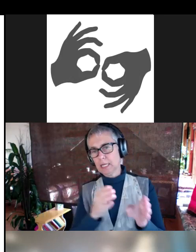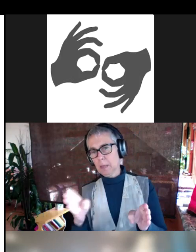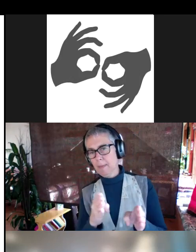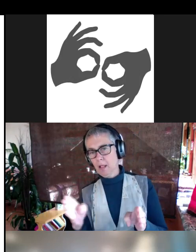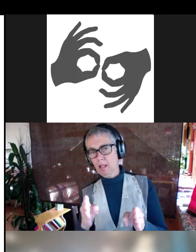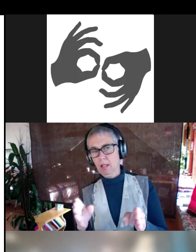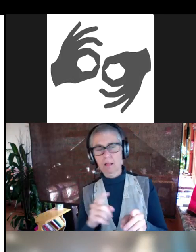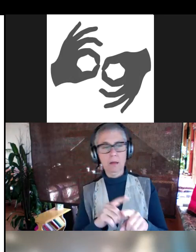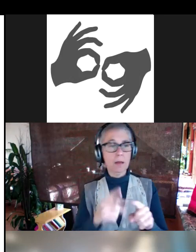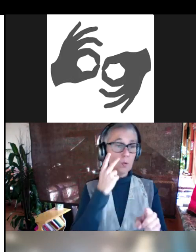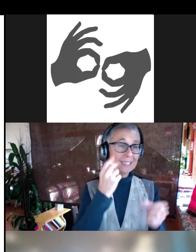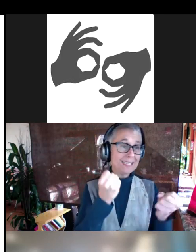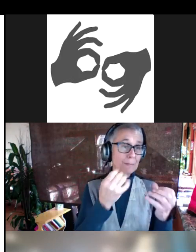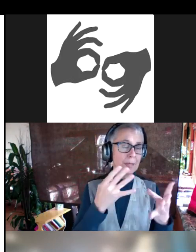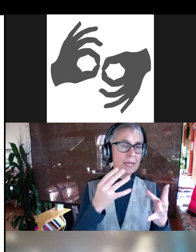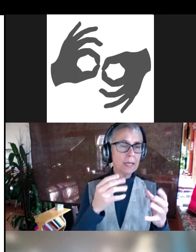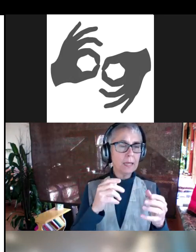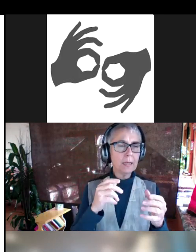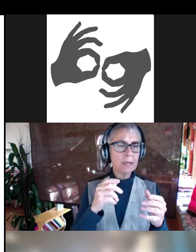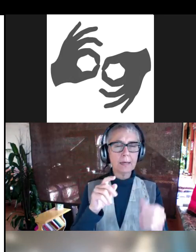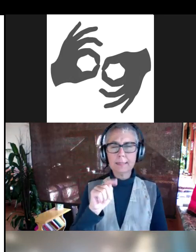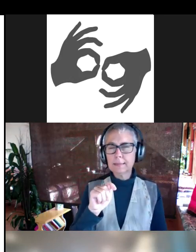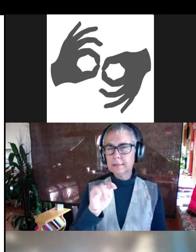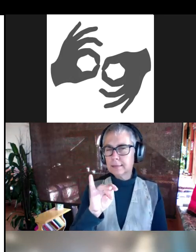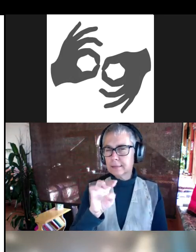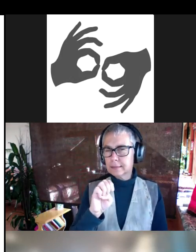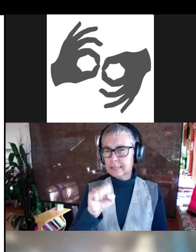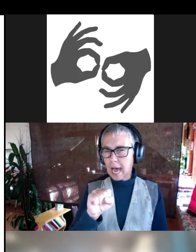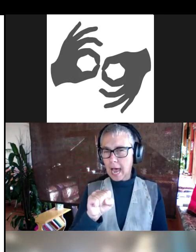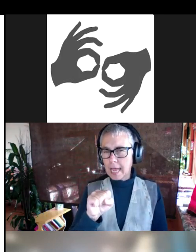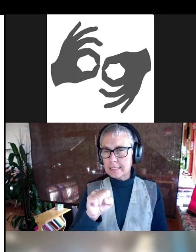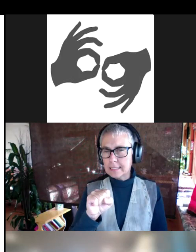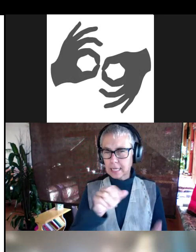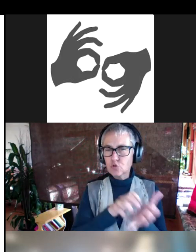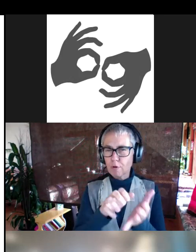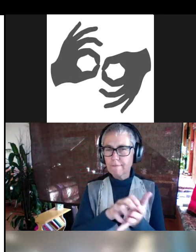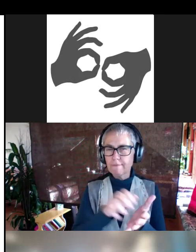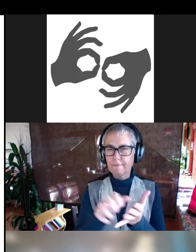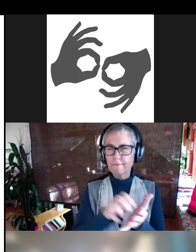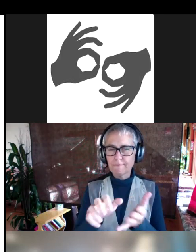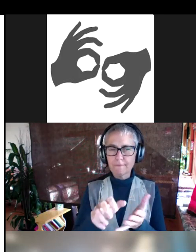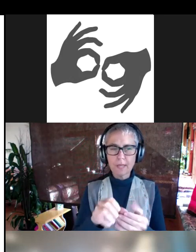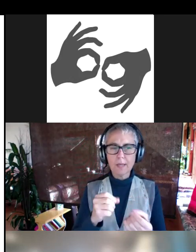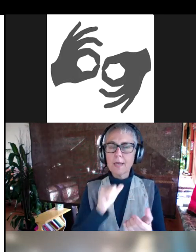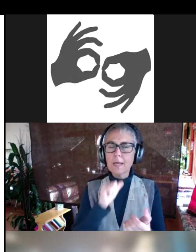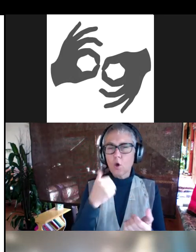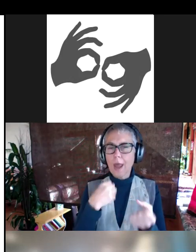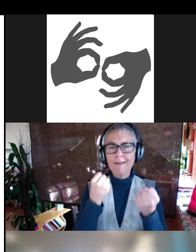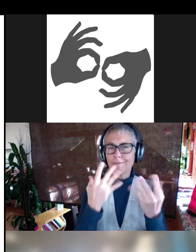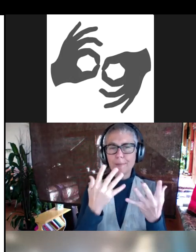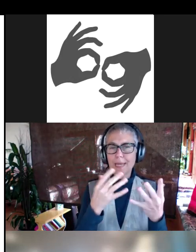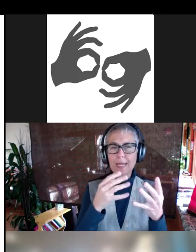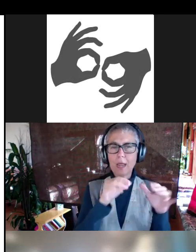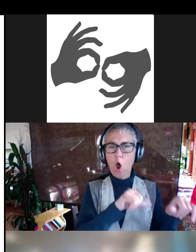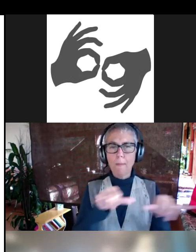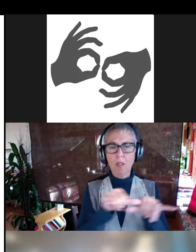of ties. That's that coarseness in this plot. And that's because there are very few alignable homologs to GB1.